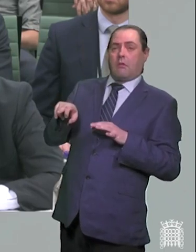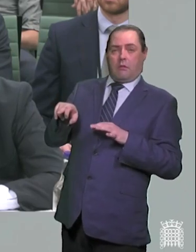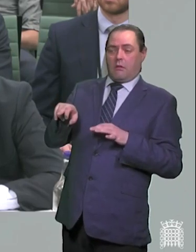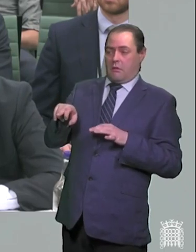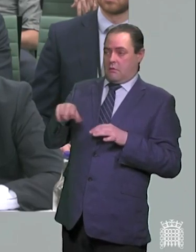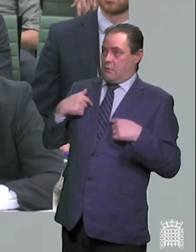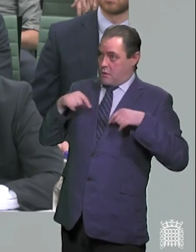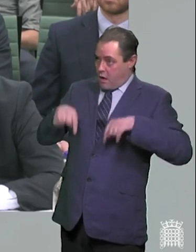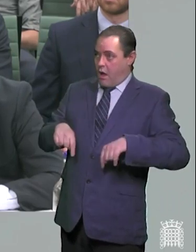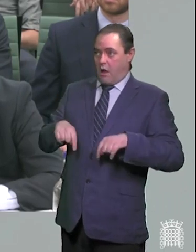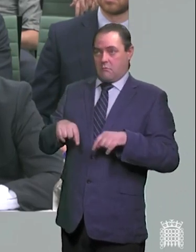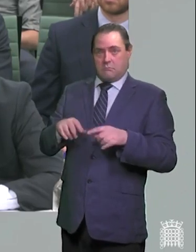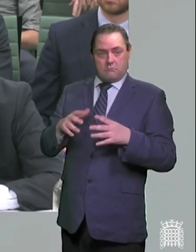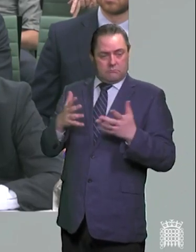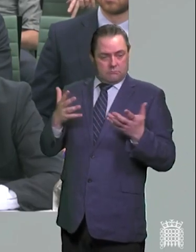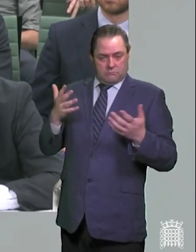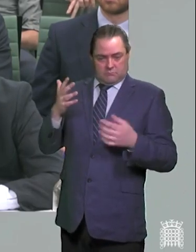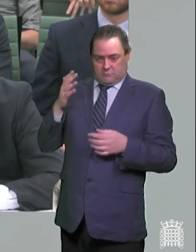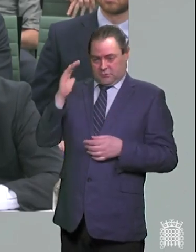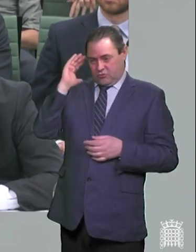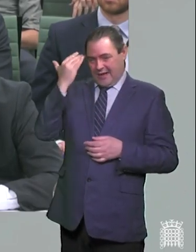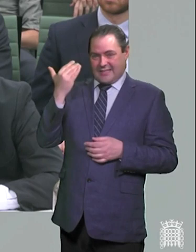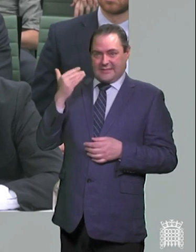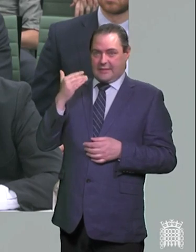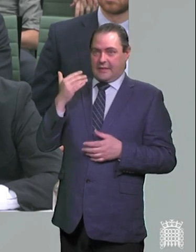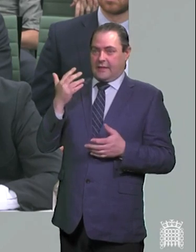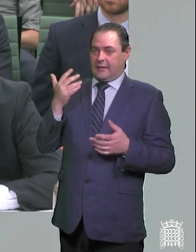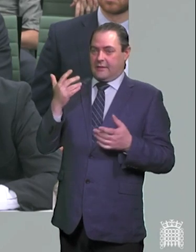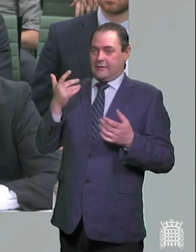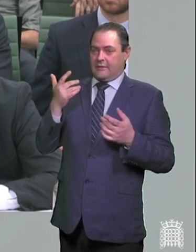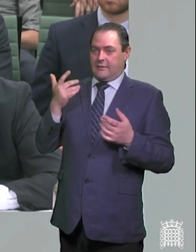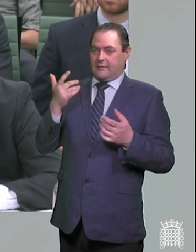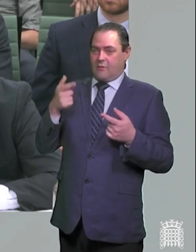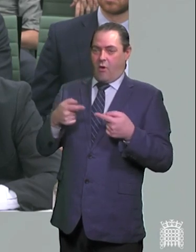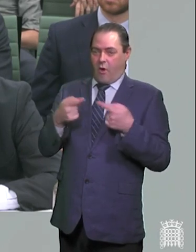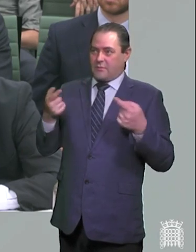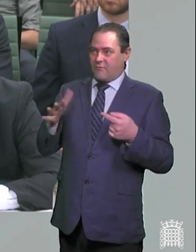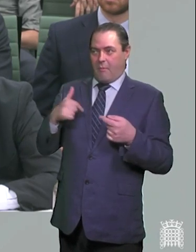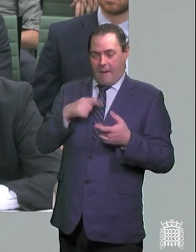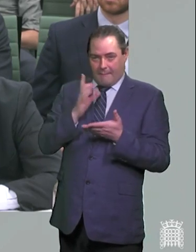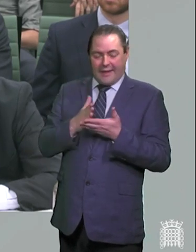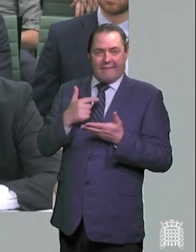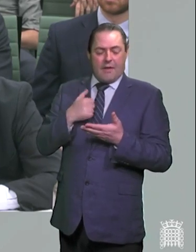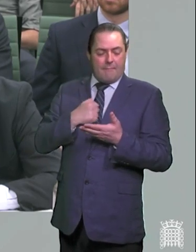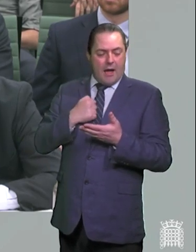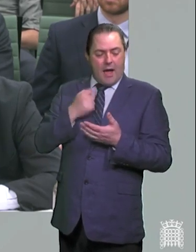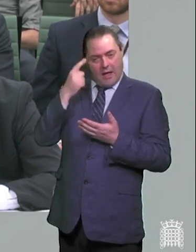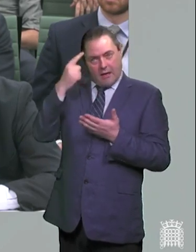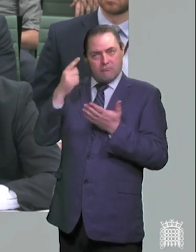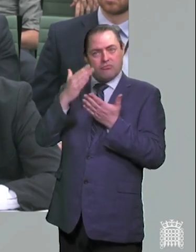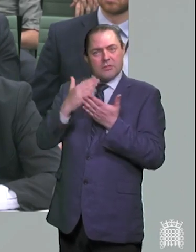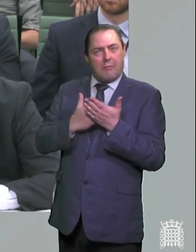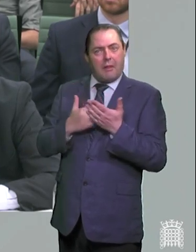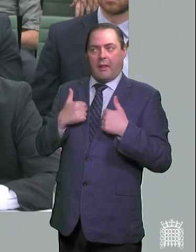having come and done something so utterly insane and contrary to my beliefs and my principles, is to